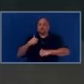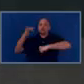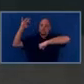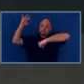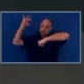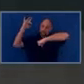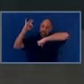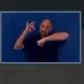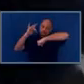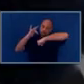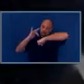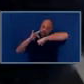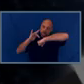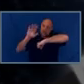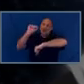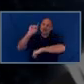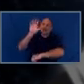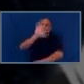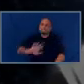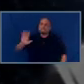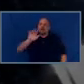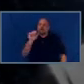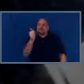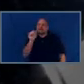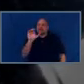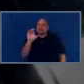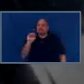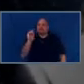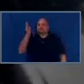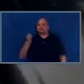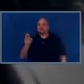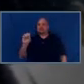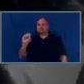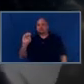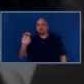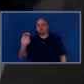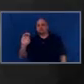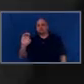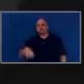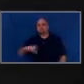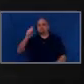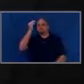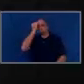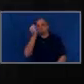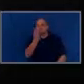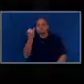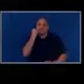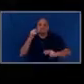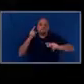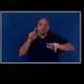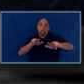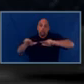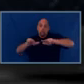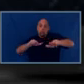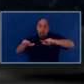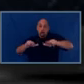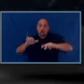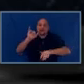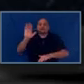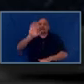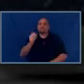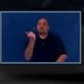our expected 10 centimeters per second. And for reference, walking speed is about 15